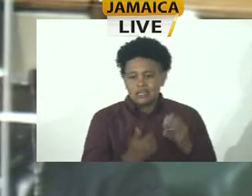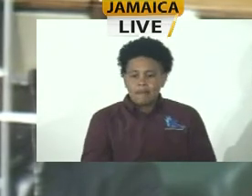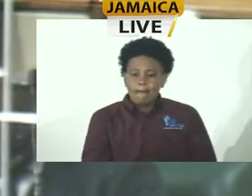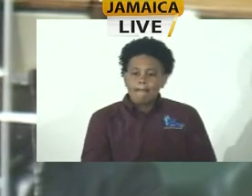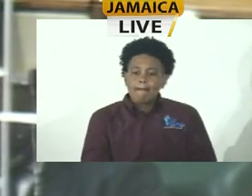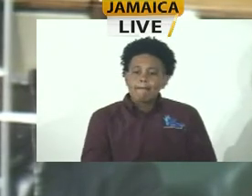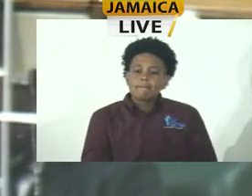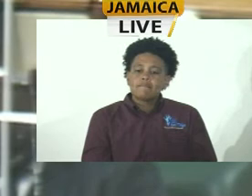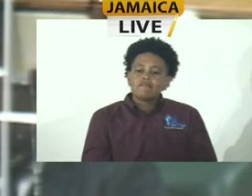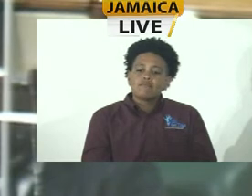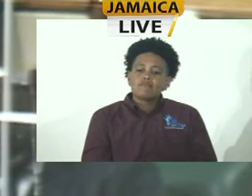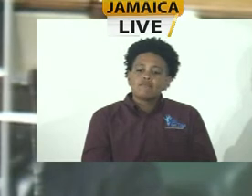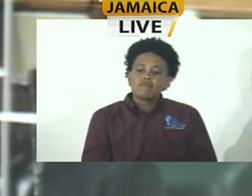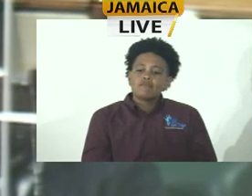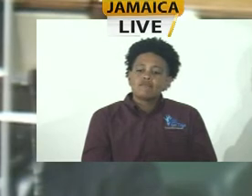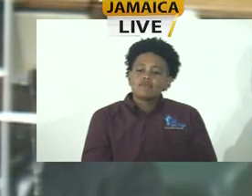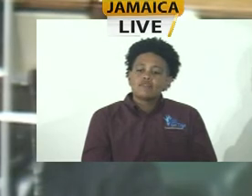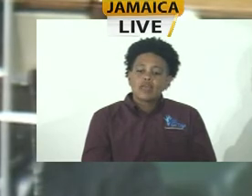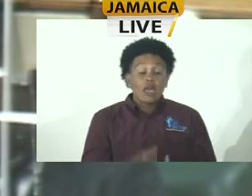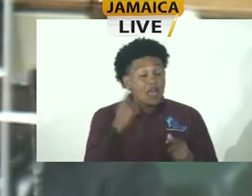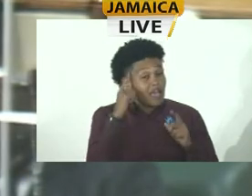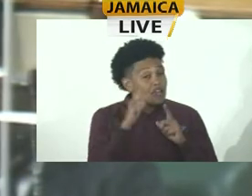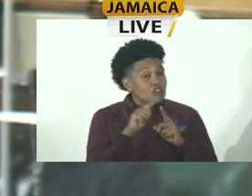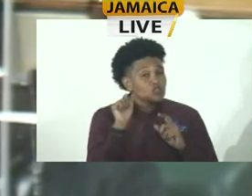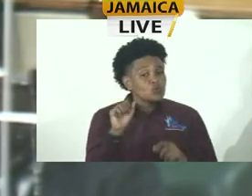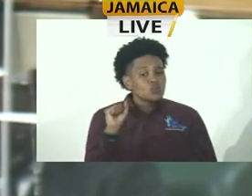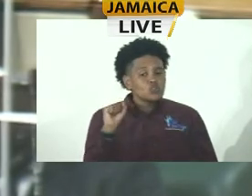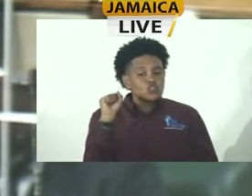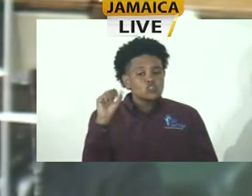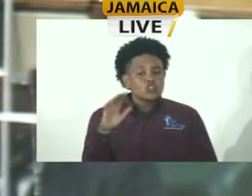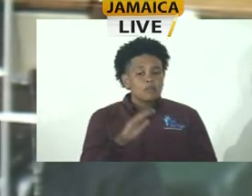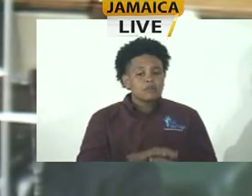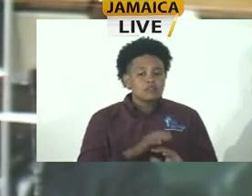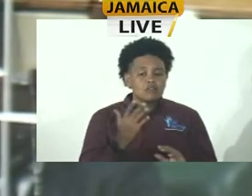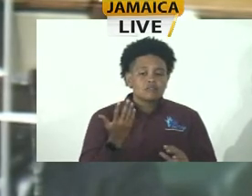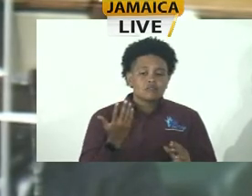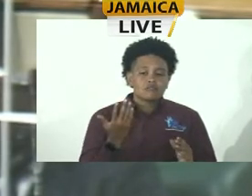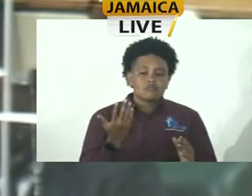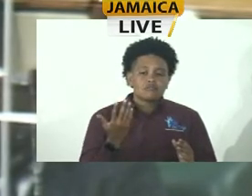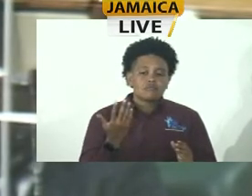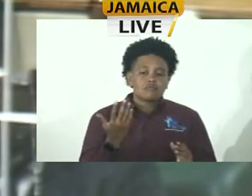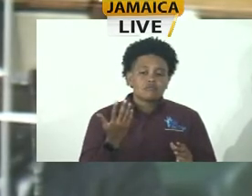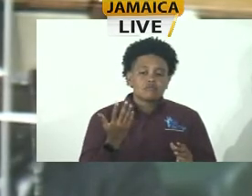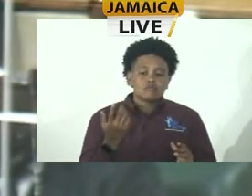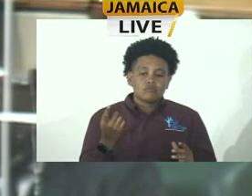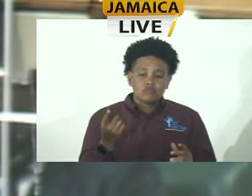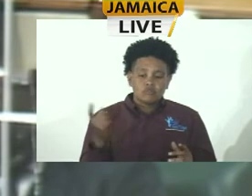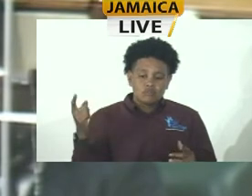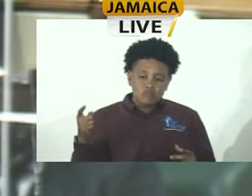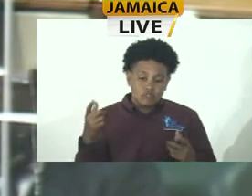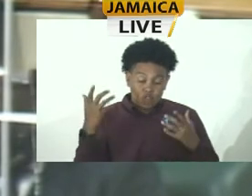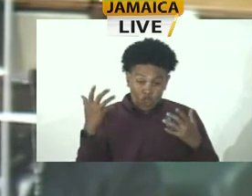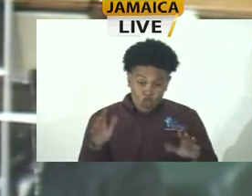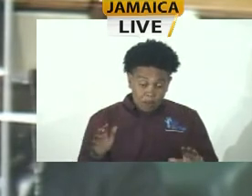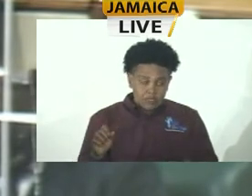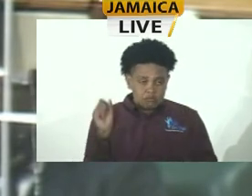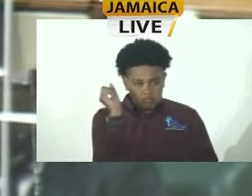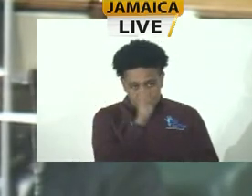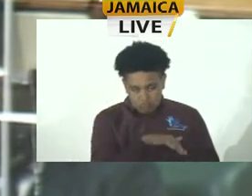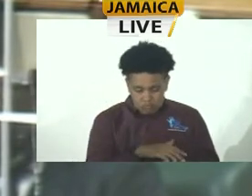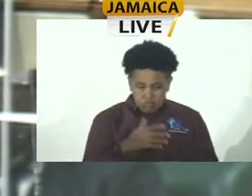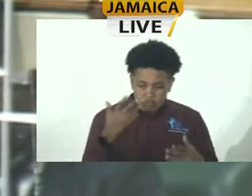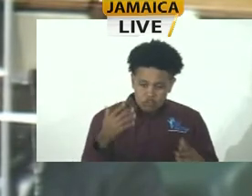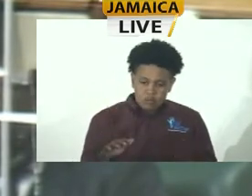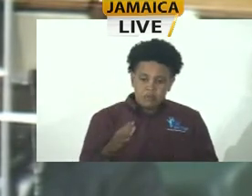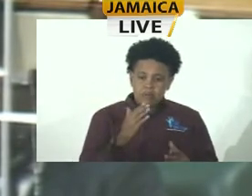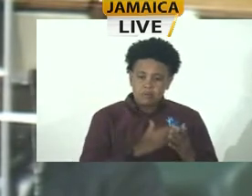and it was agreed that it could be submitted on a rolling basis that that means that as you are completed uh a